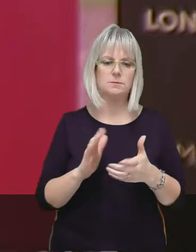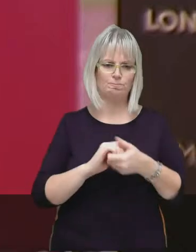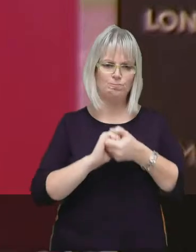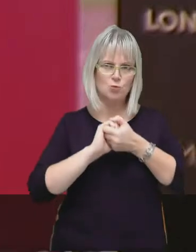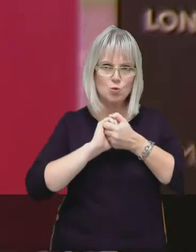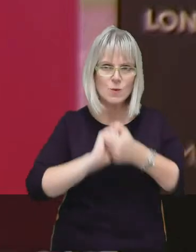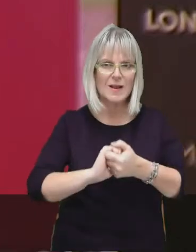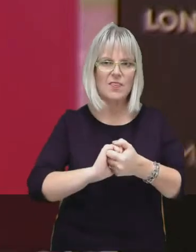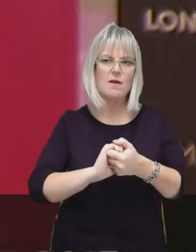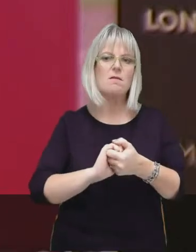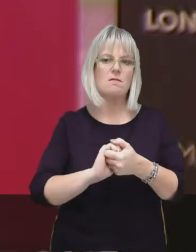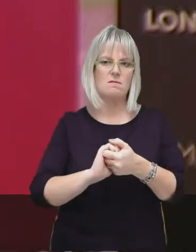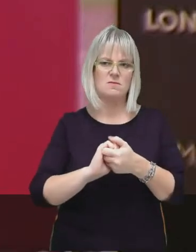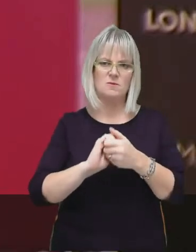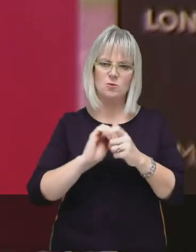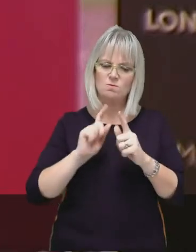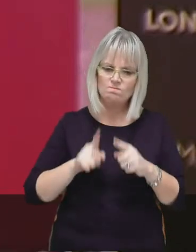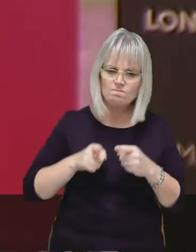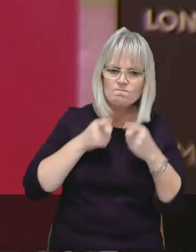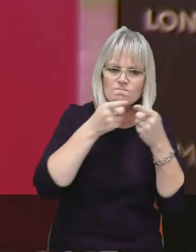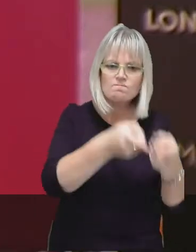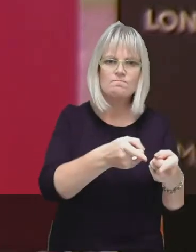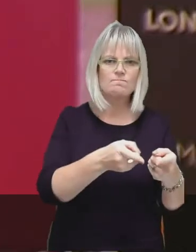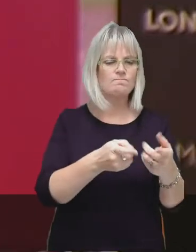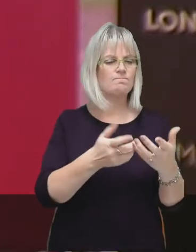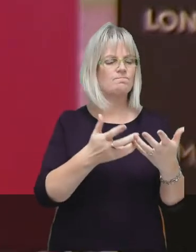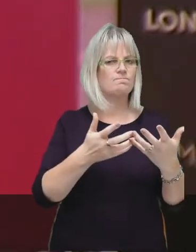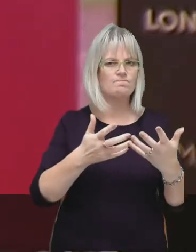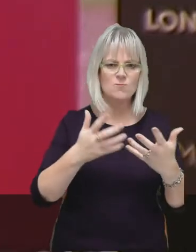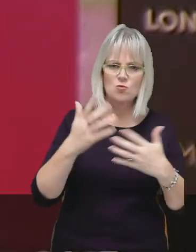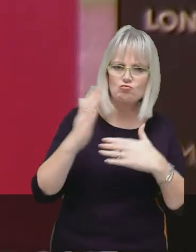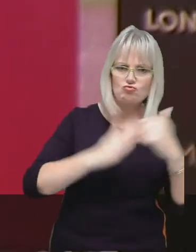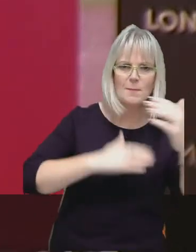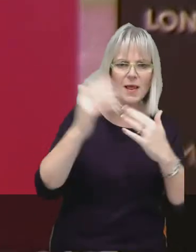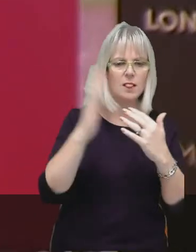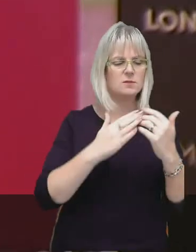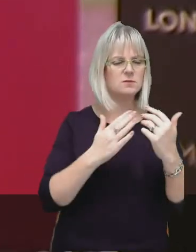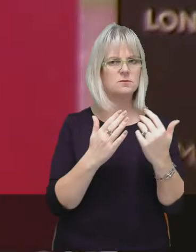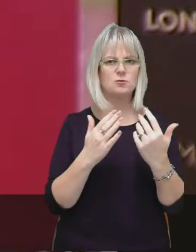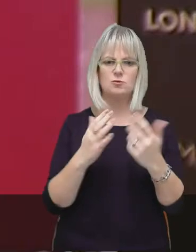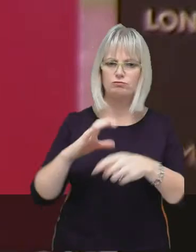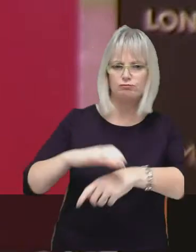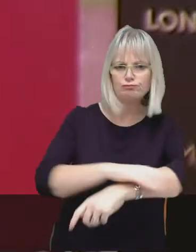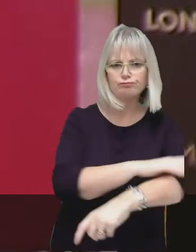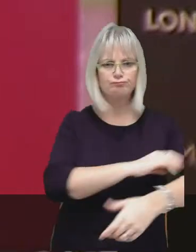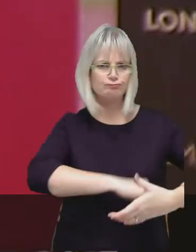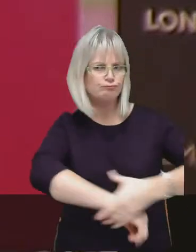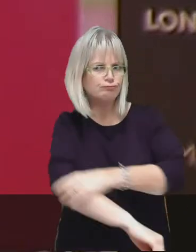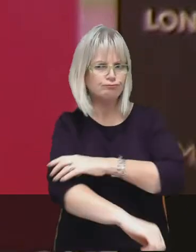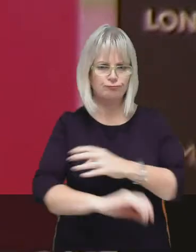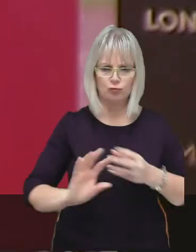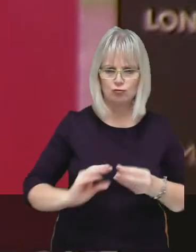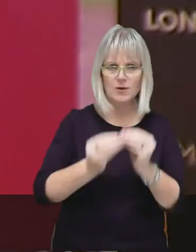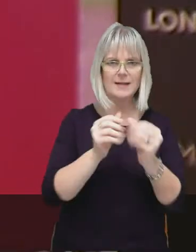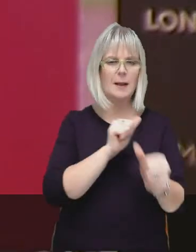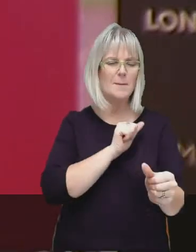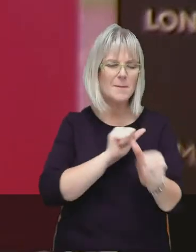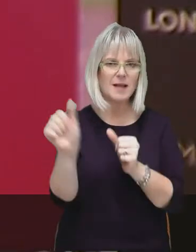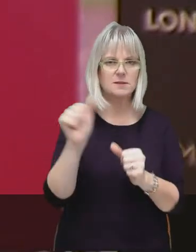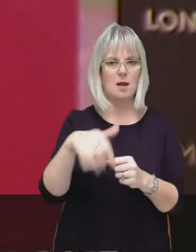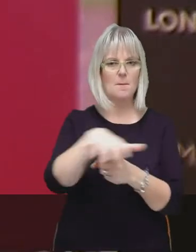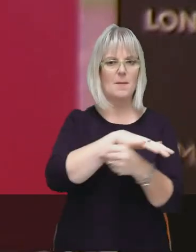to recover and rebuild in a way that makes our capital an even better place to live, work, and